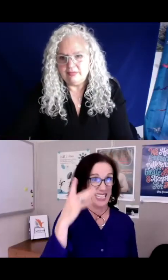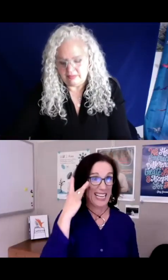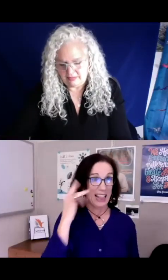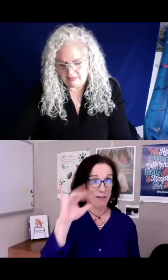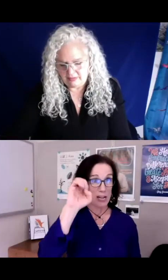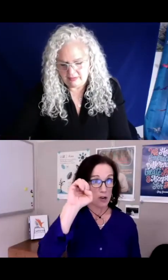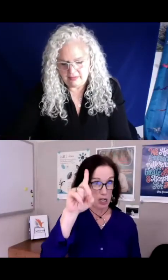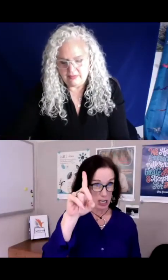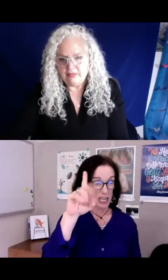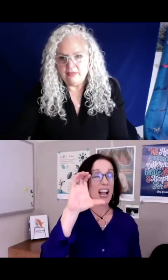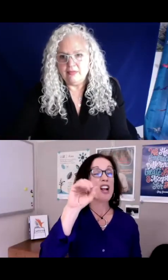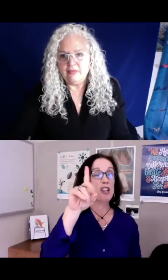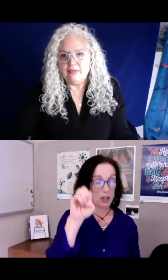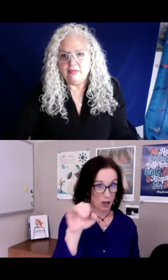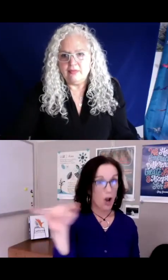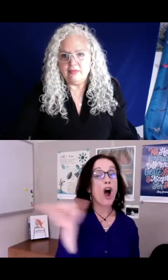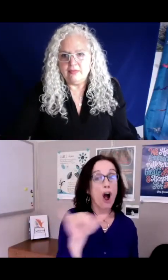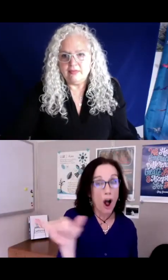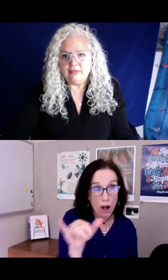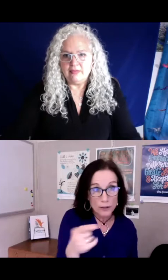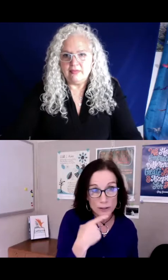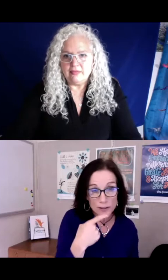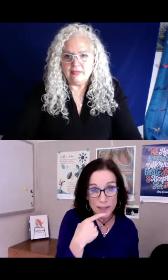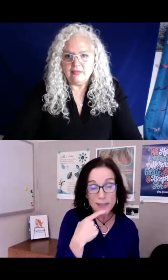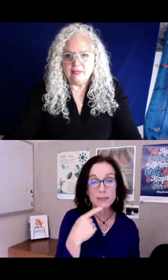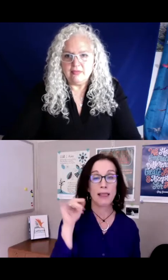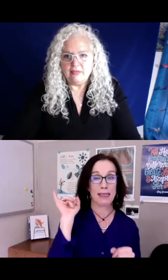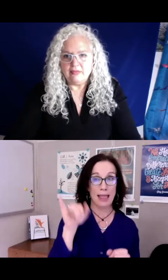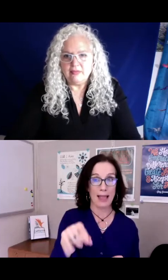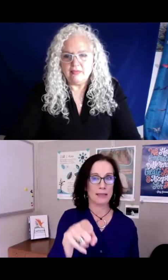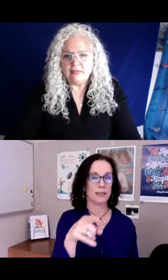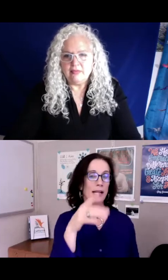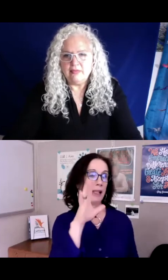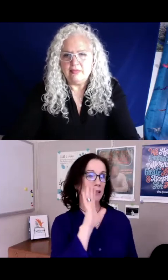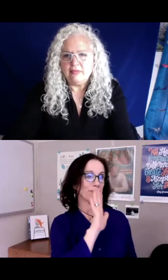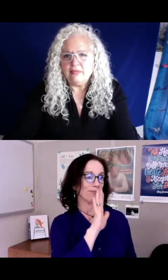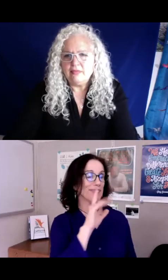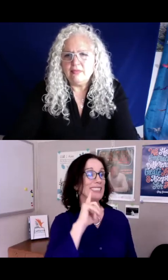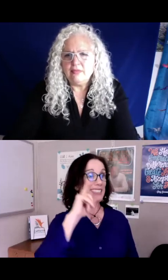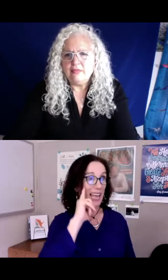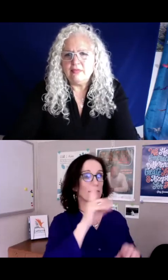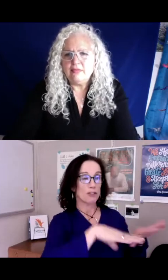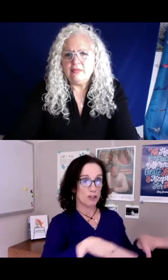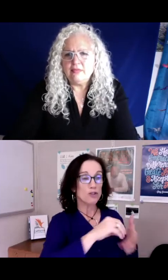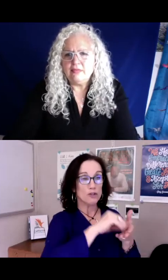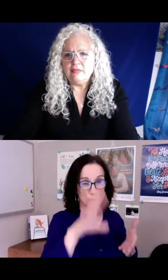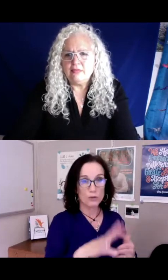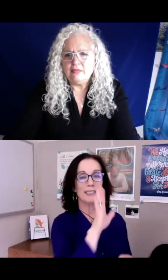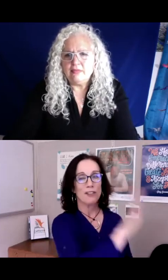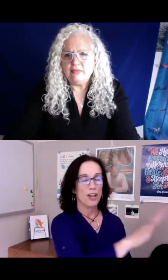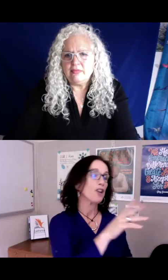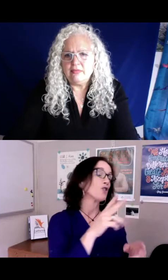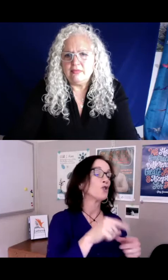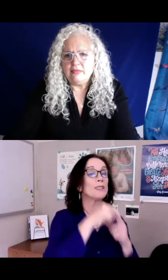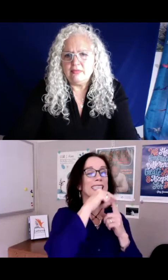Okay, let me repeat that. California Educational Code also says that the